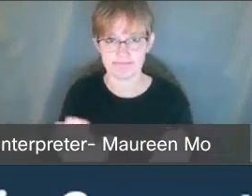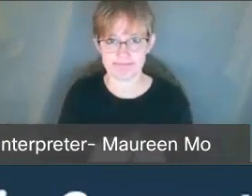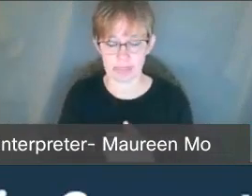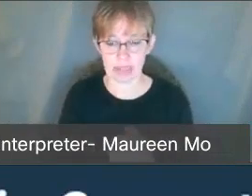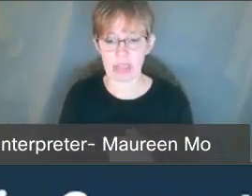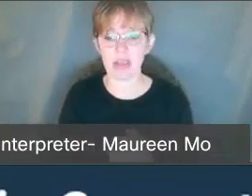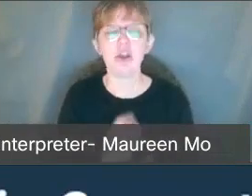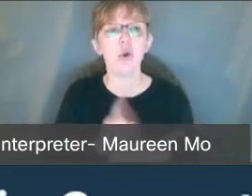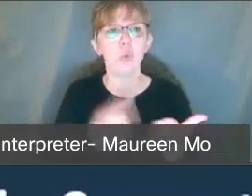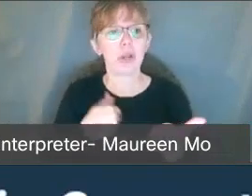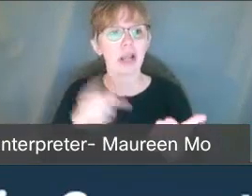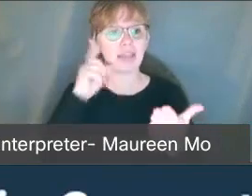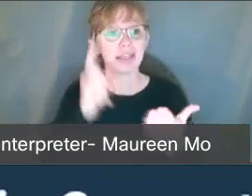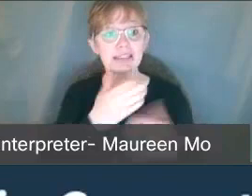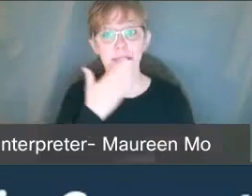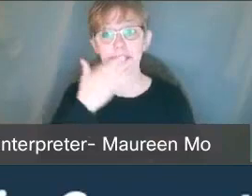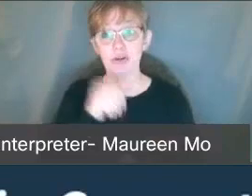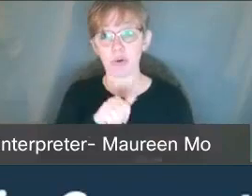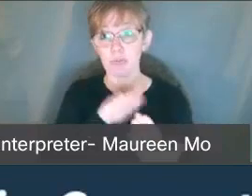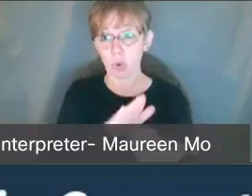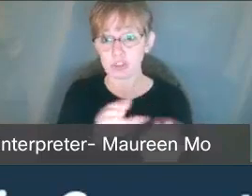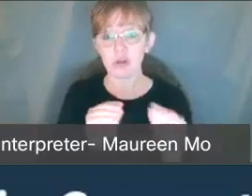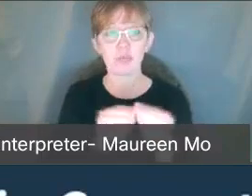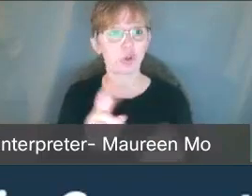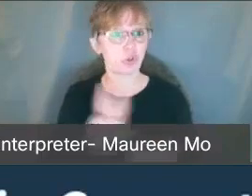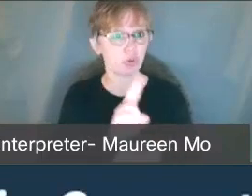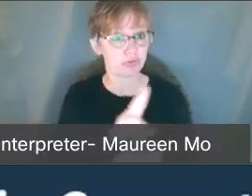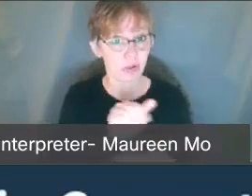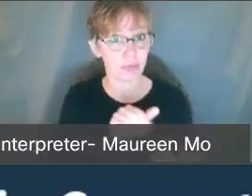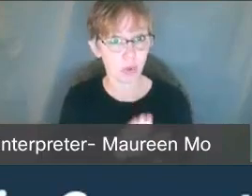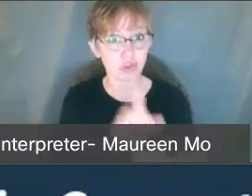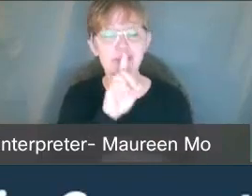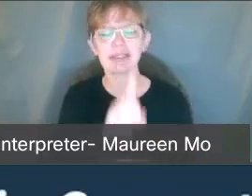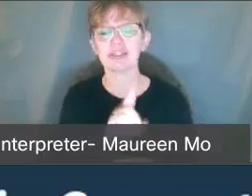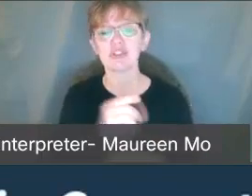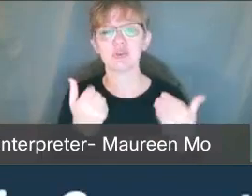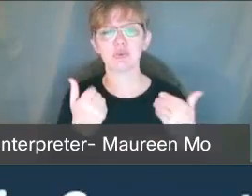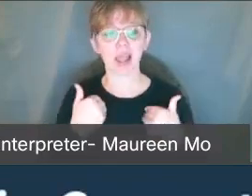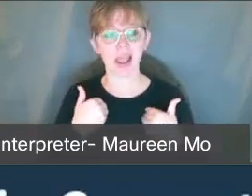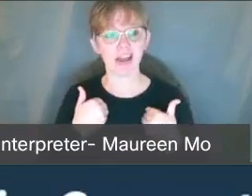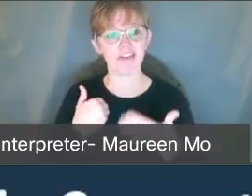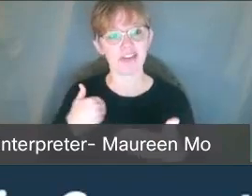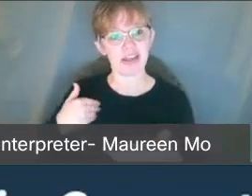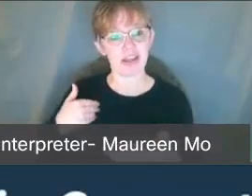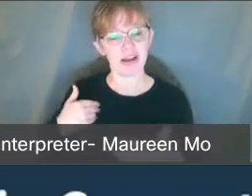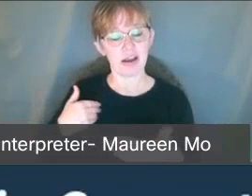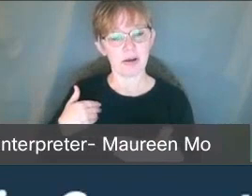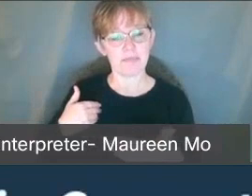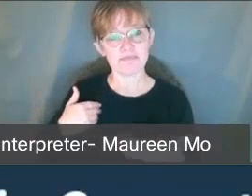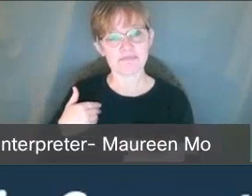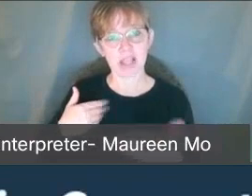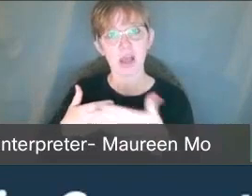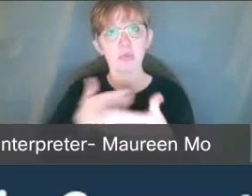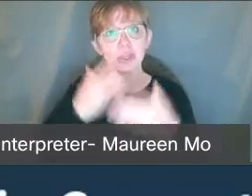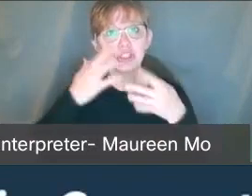think is the much better, the much more useful strategy is to have this interval kind of